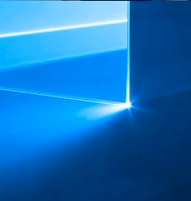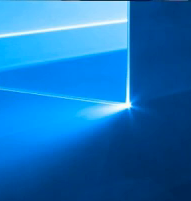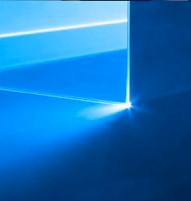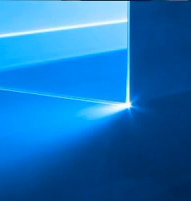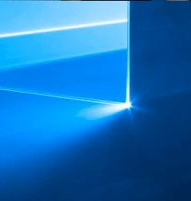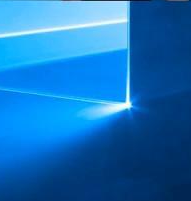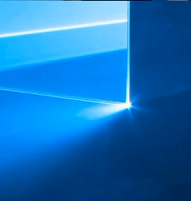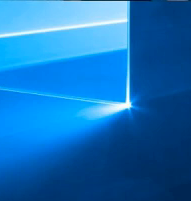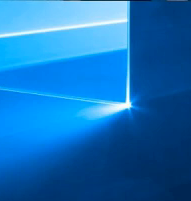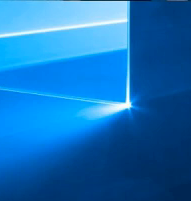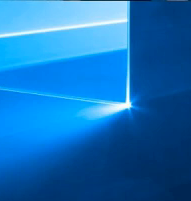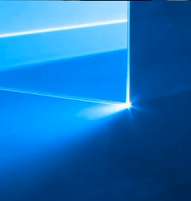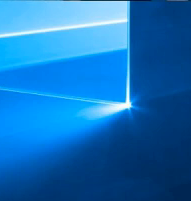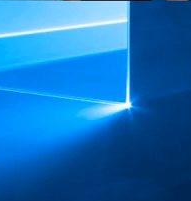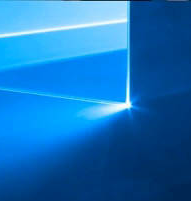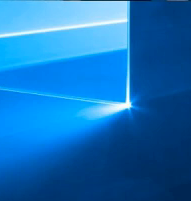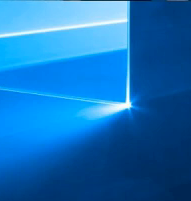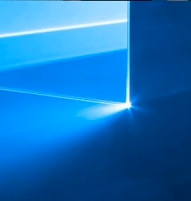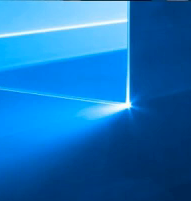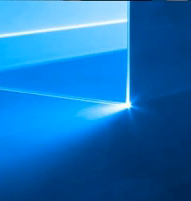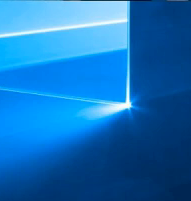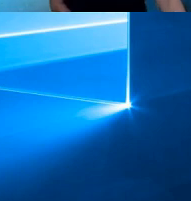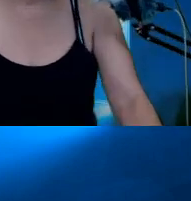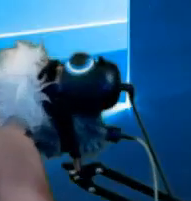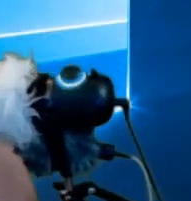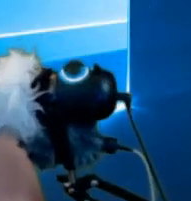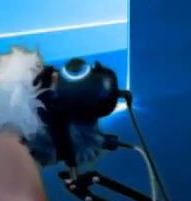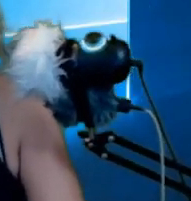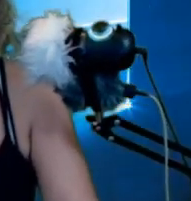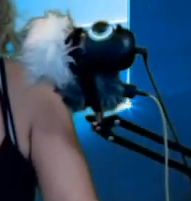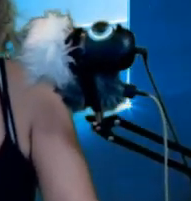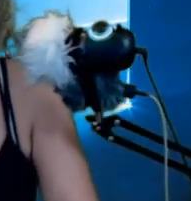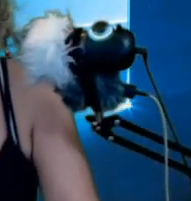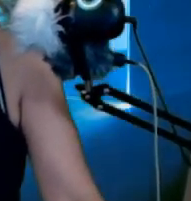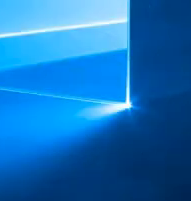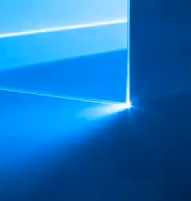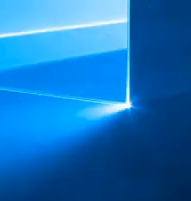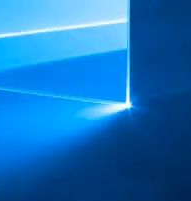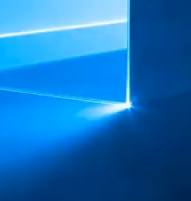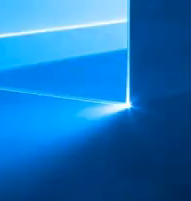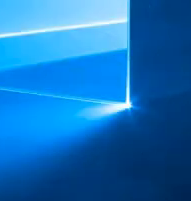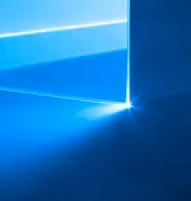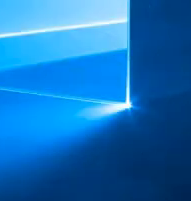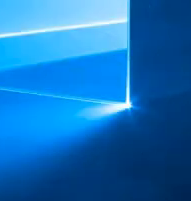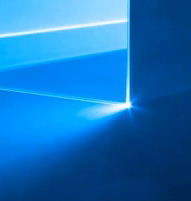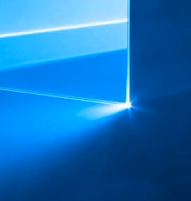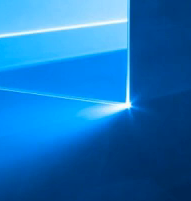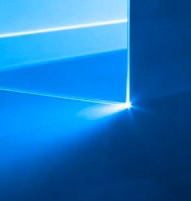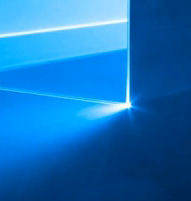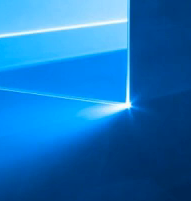It's really impressive. I mean, I've never seen such a thing before. I'm